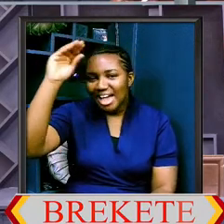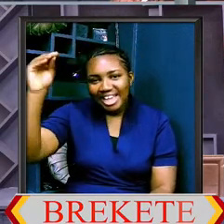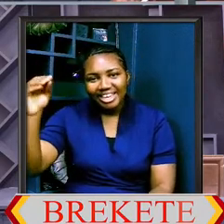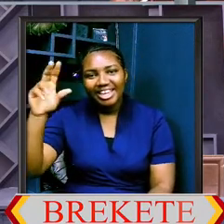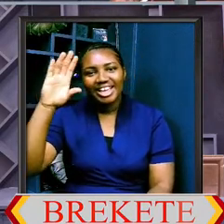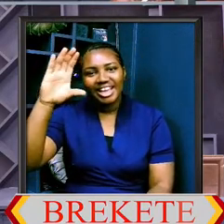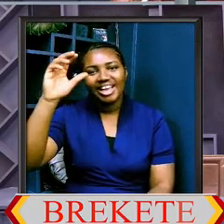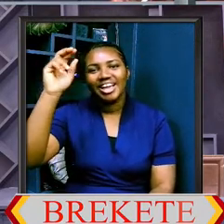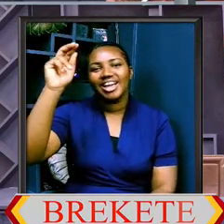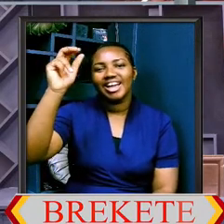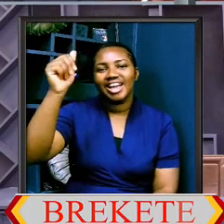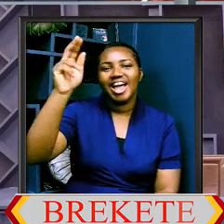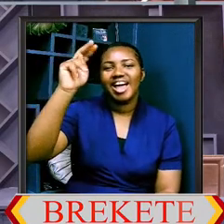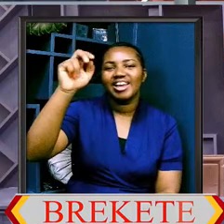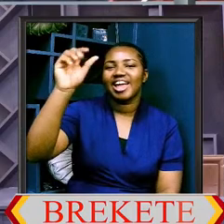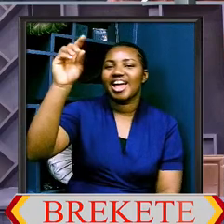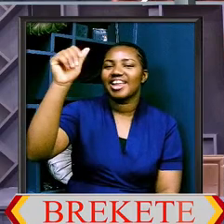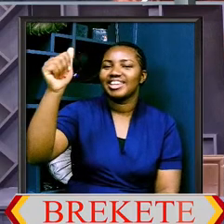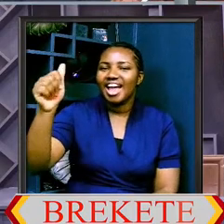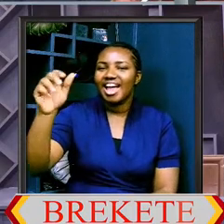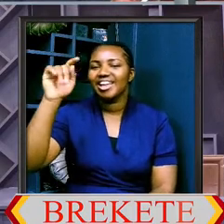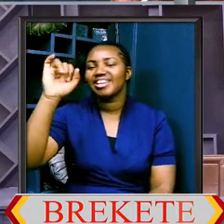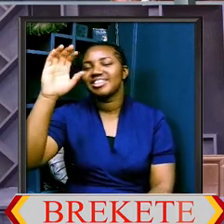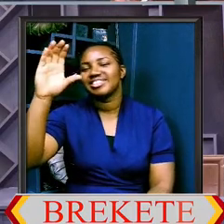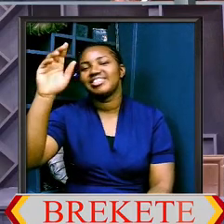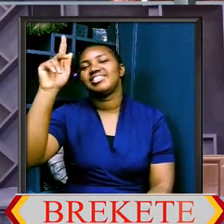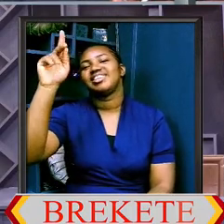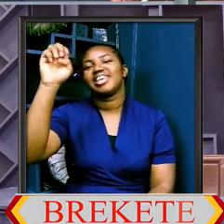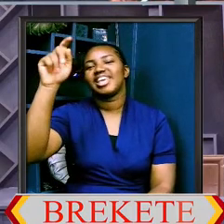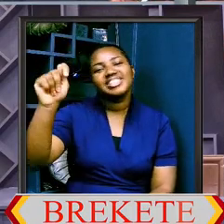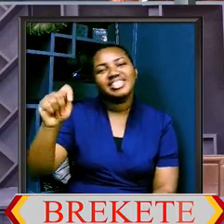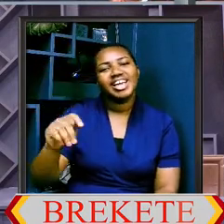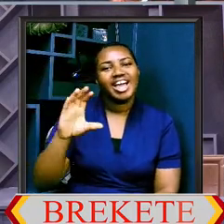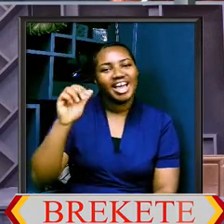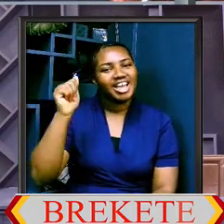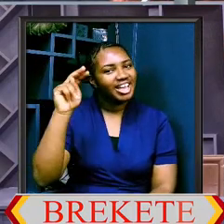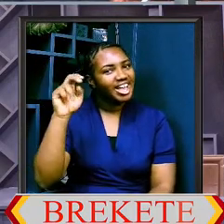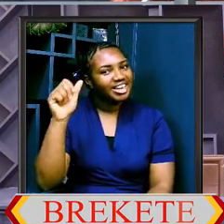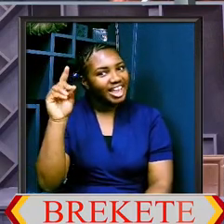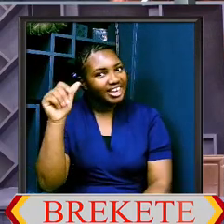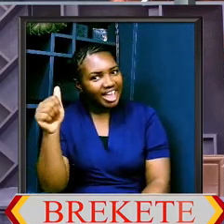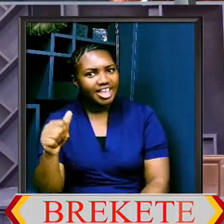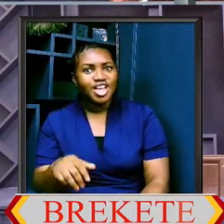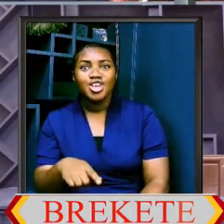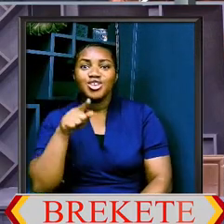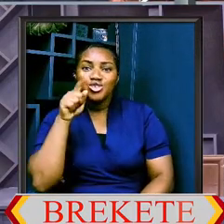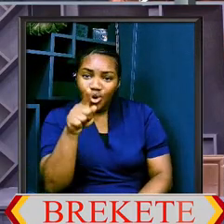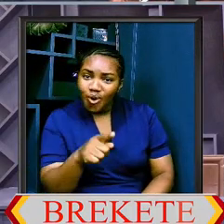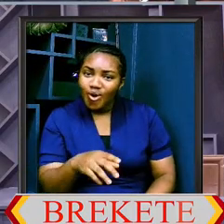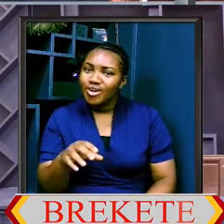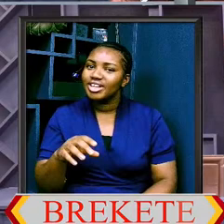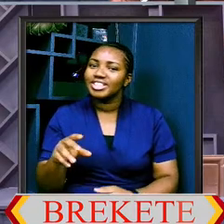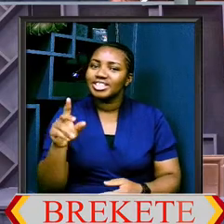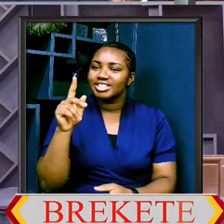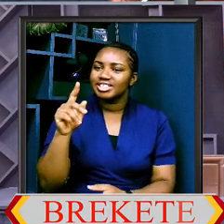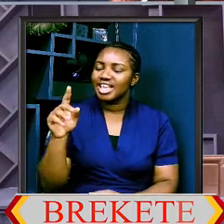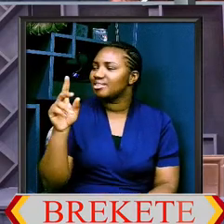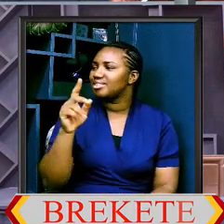Yes, sir. Canada? Yes, sir. Ticket? Yes. Canada? Una Okada ticket? From Canada, sir.